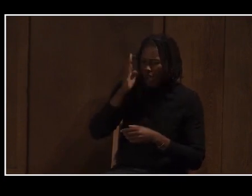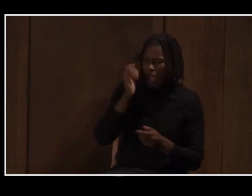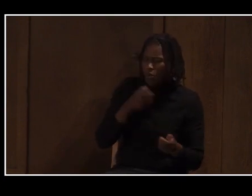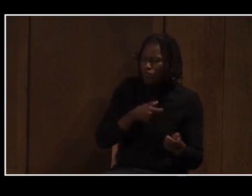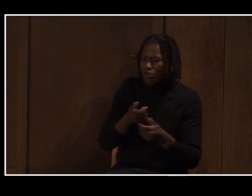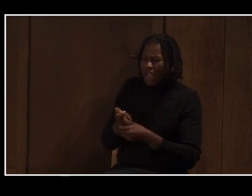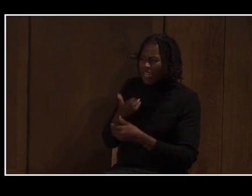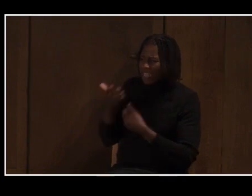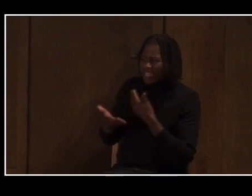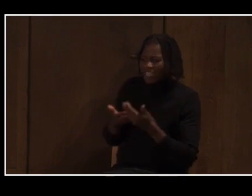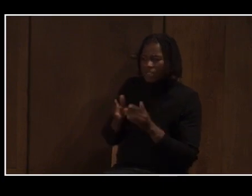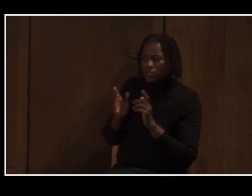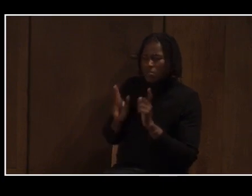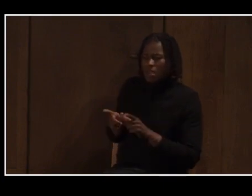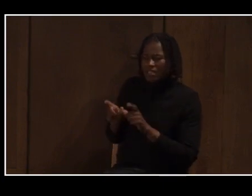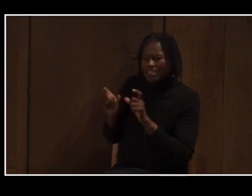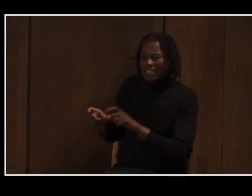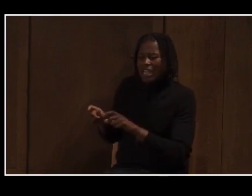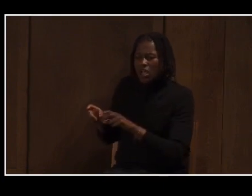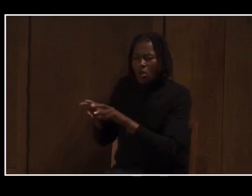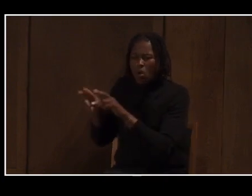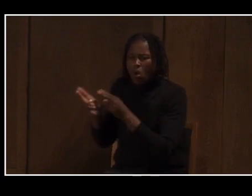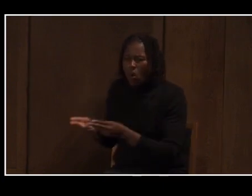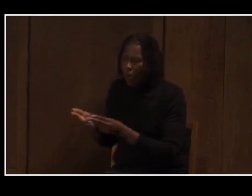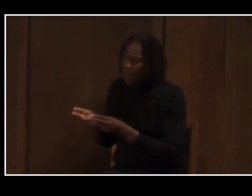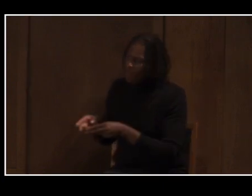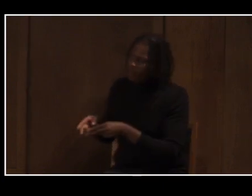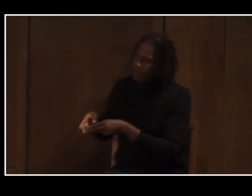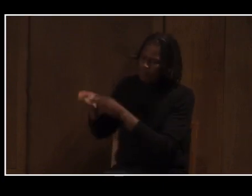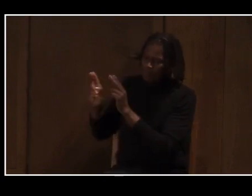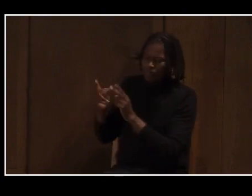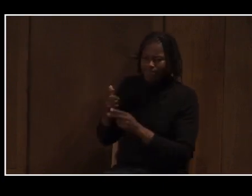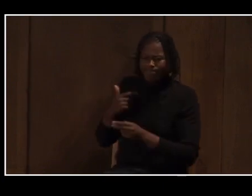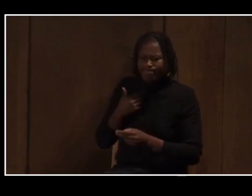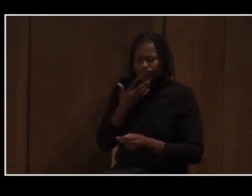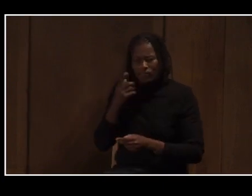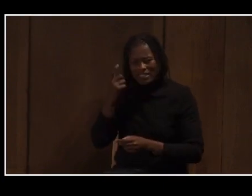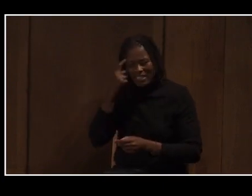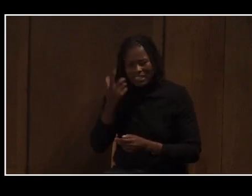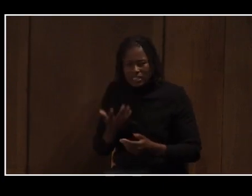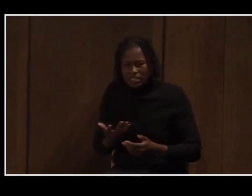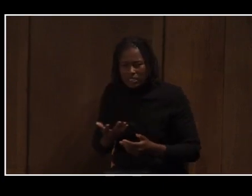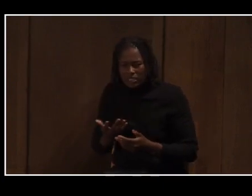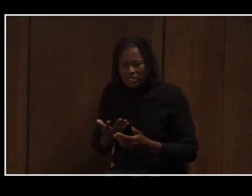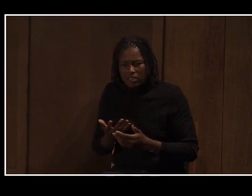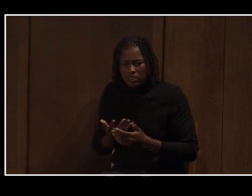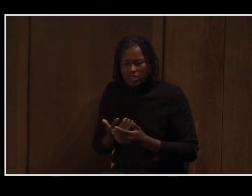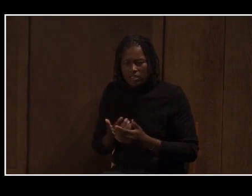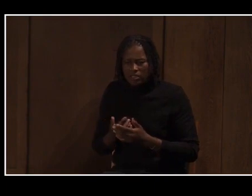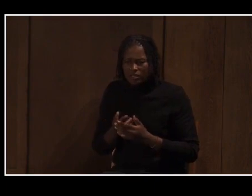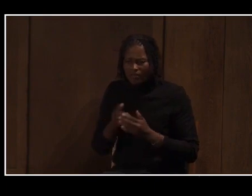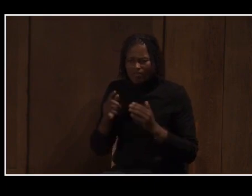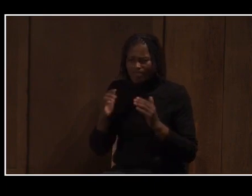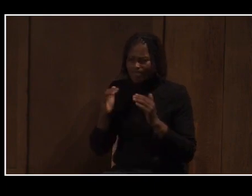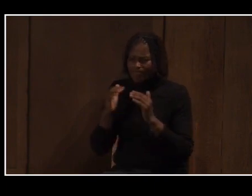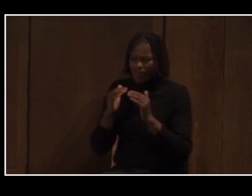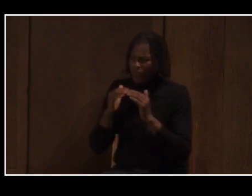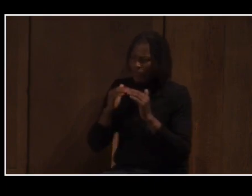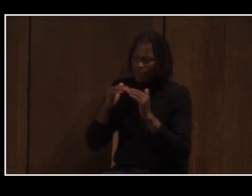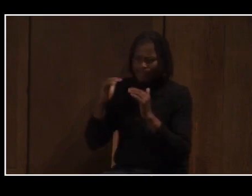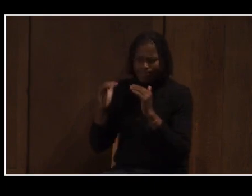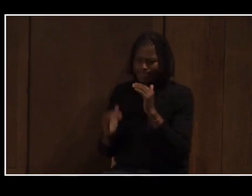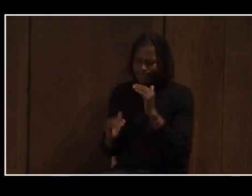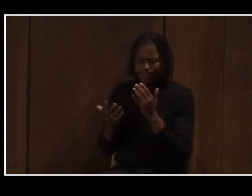And I lacked common sense. I didn't realize that anti-immigration policy this far. So